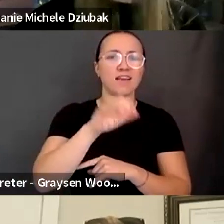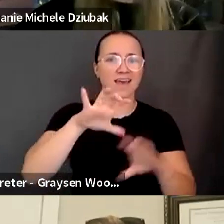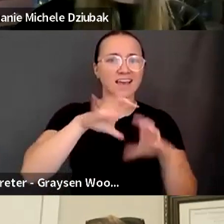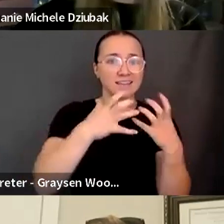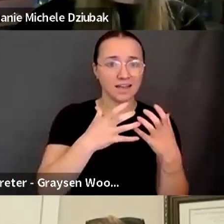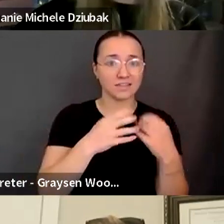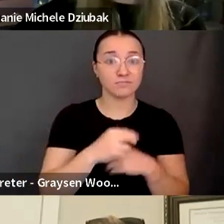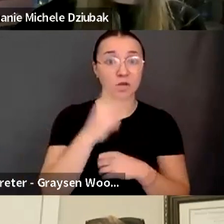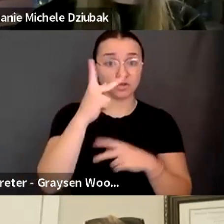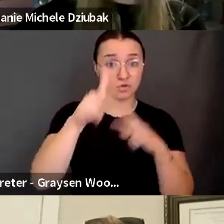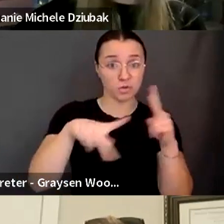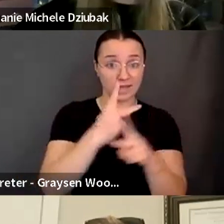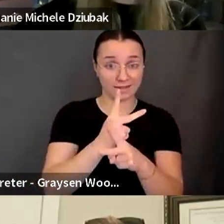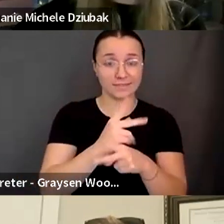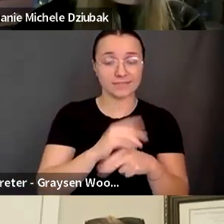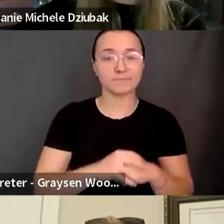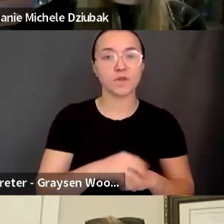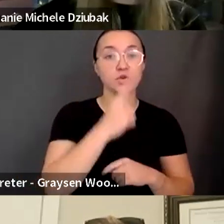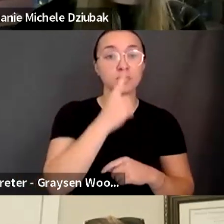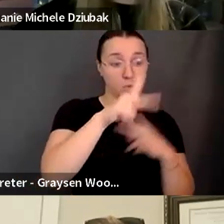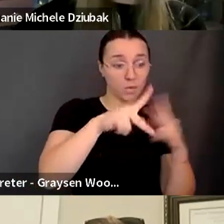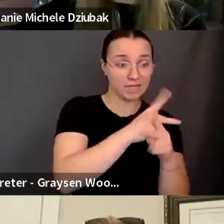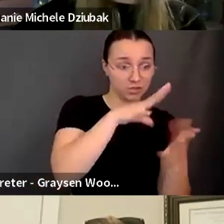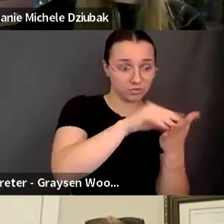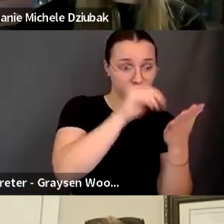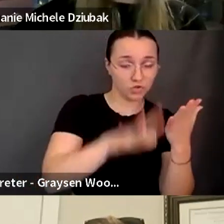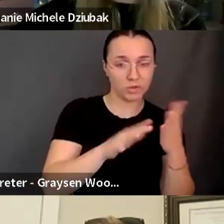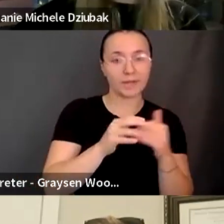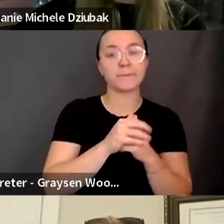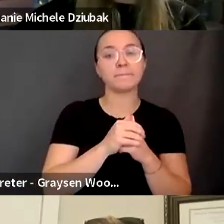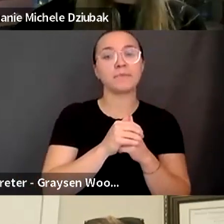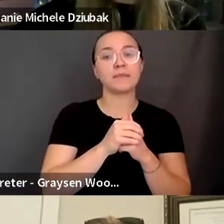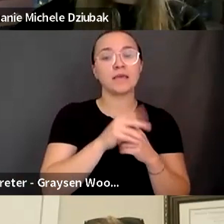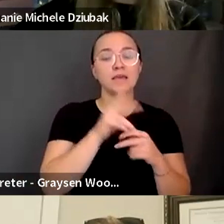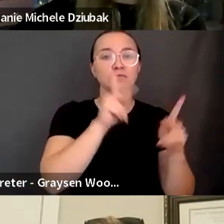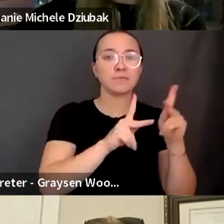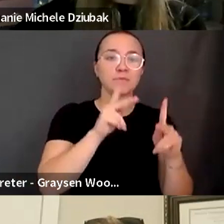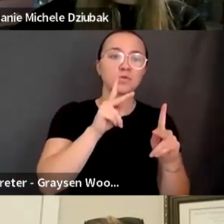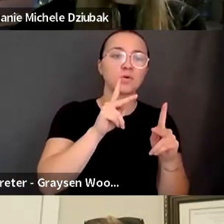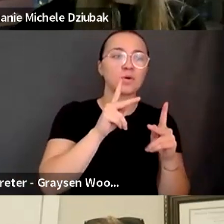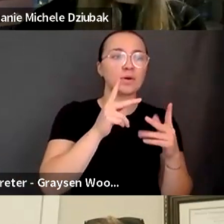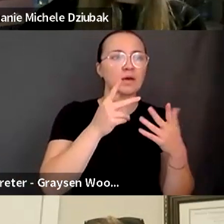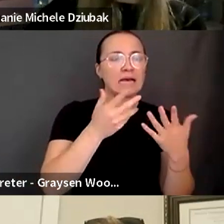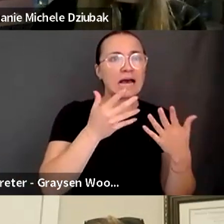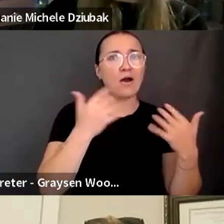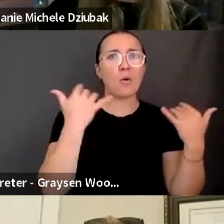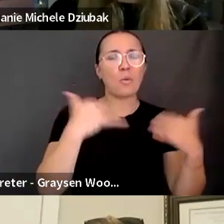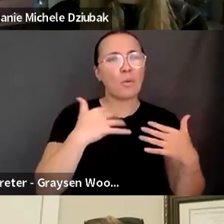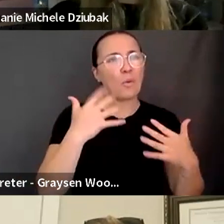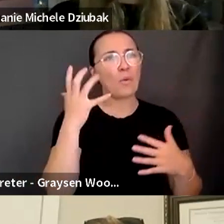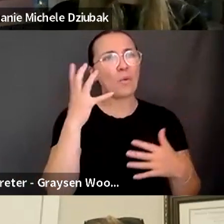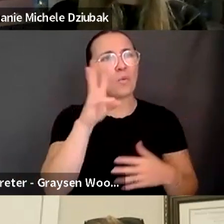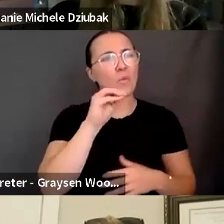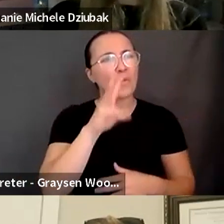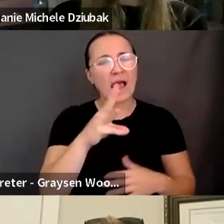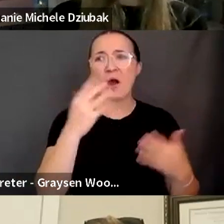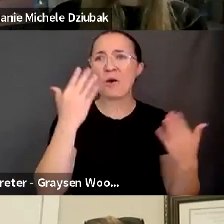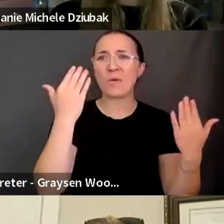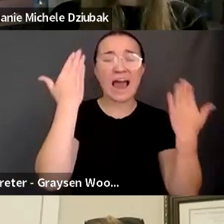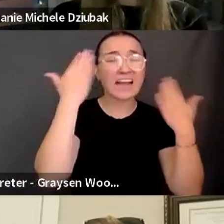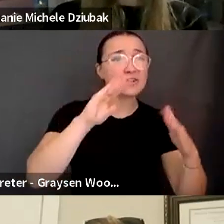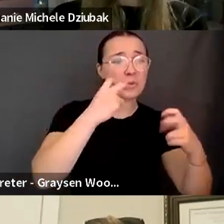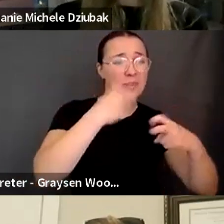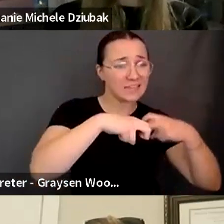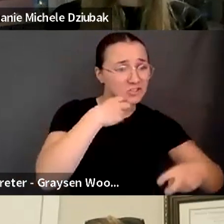kinds. So one kind were people who just, you know, reacted by, I had no idea about any of these issues. I didn't know